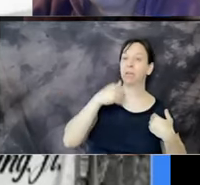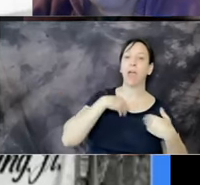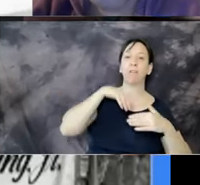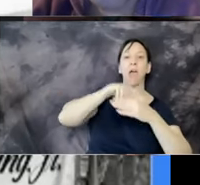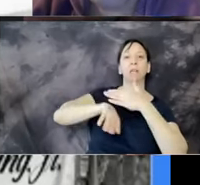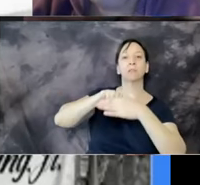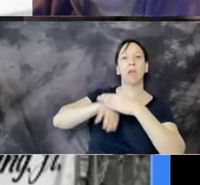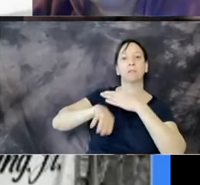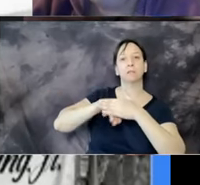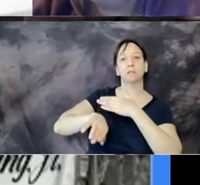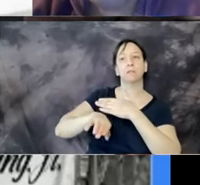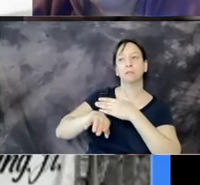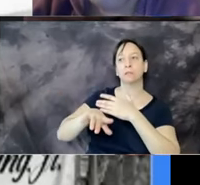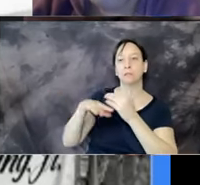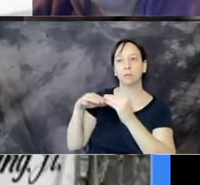had